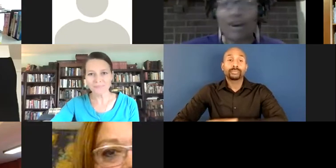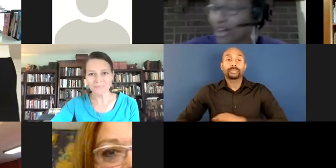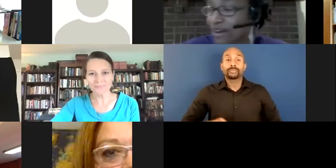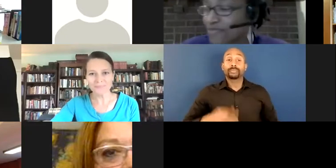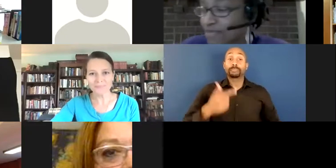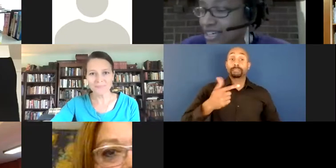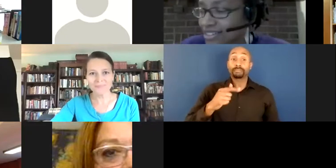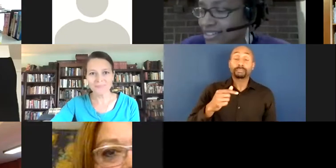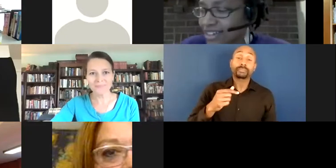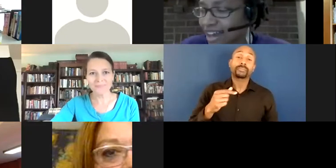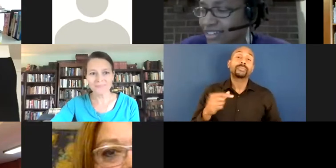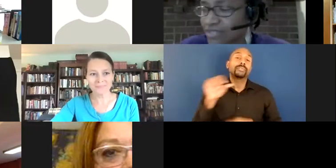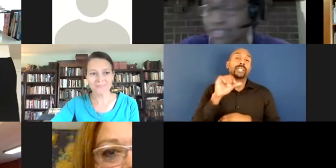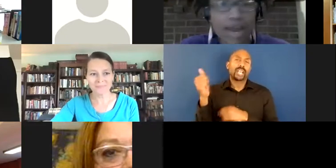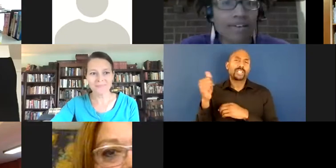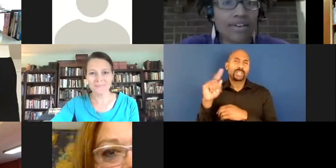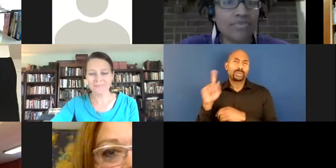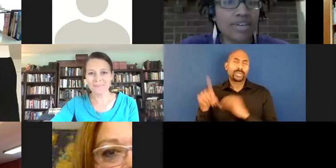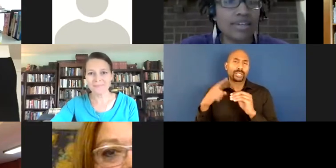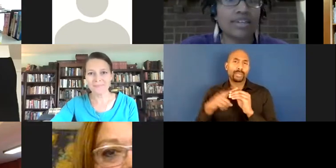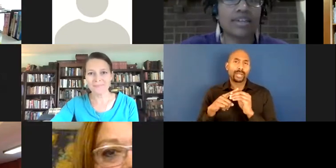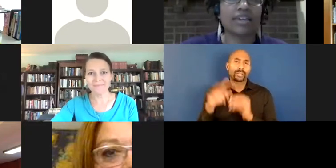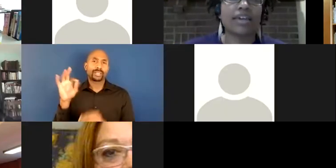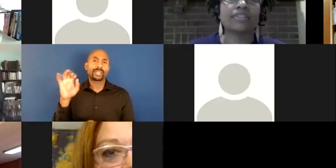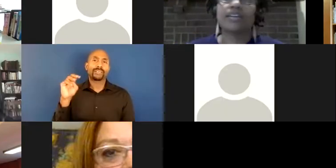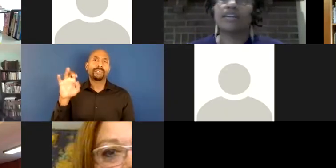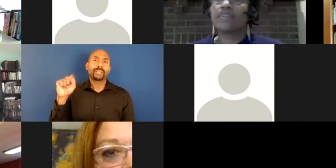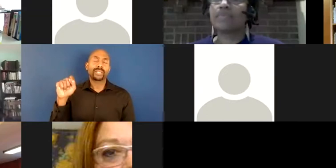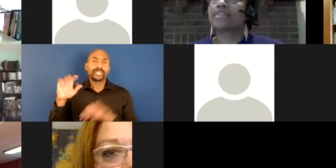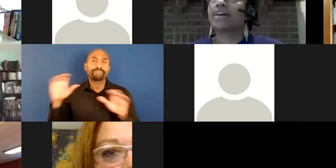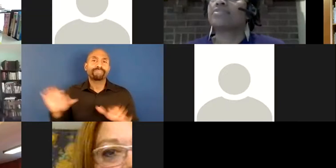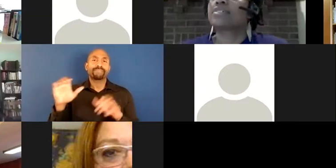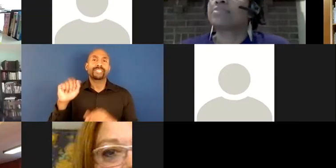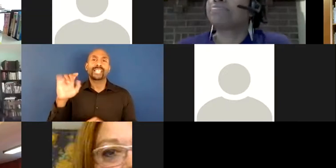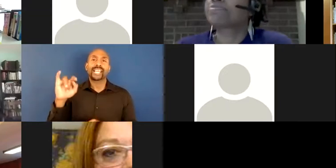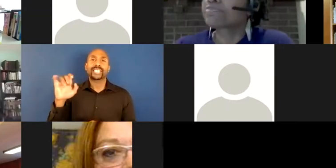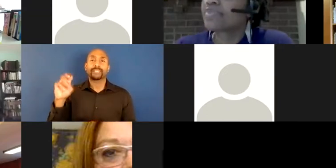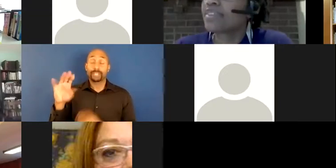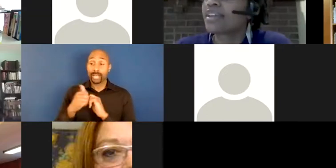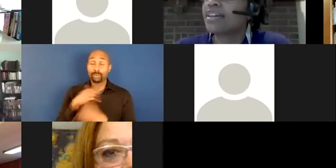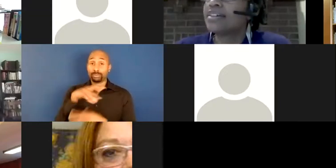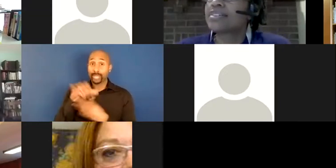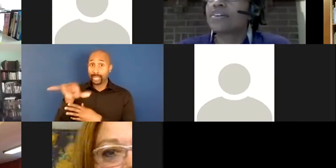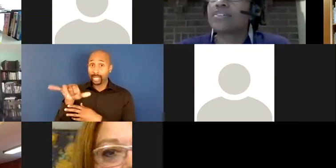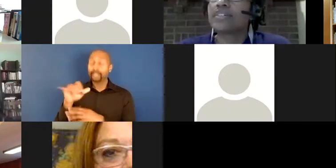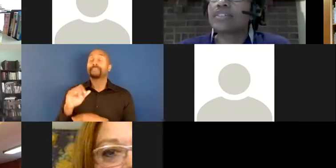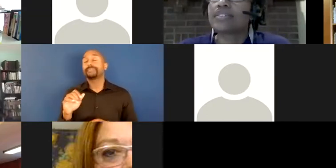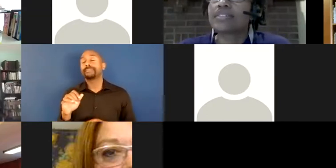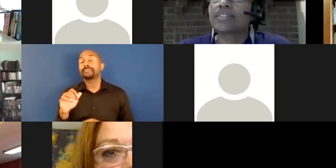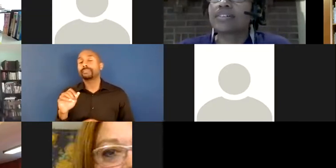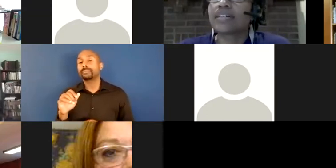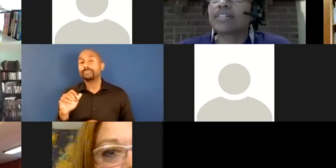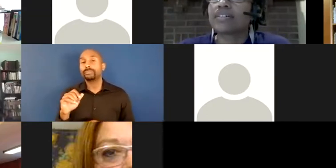about feminist activism. How can we engage feminist activism? So this